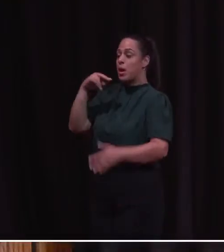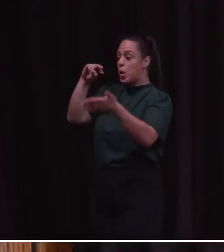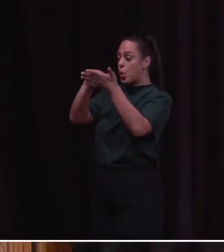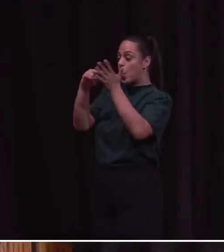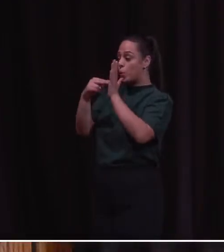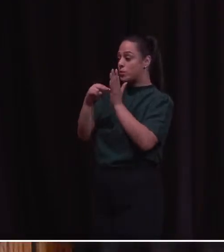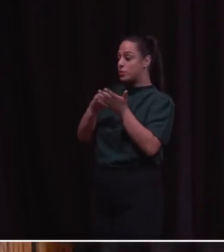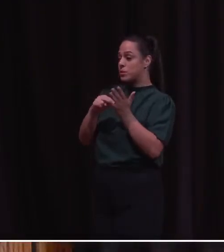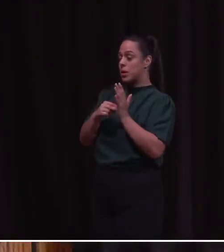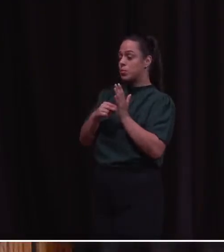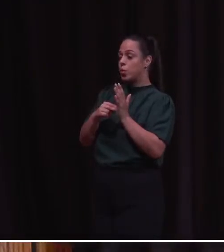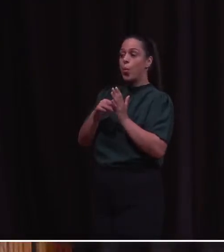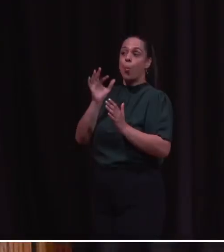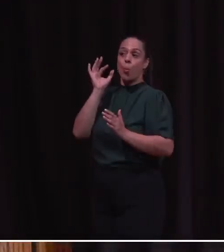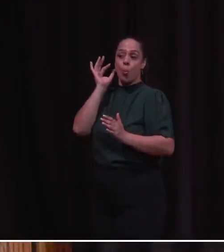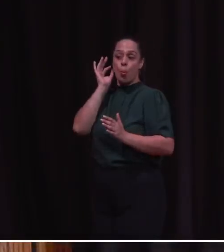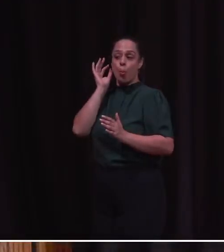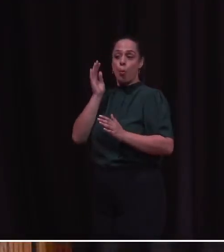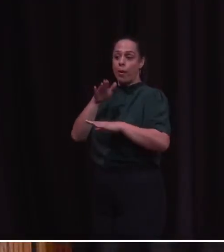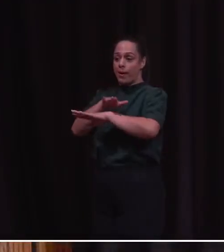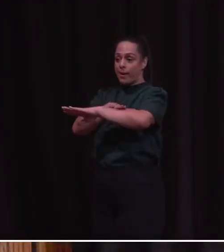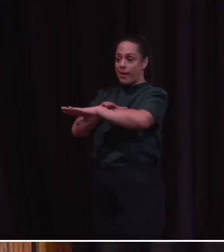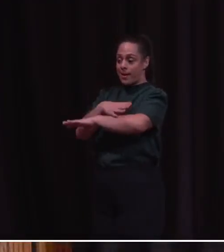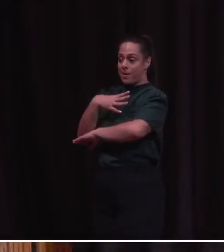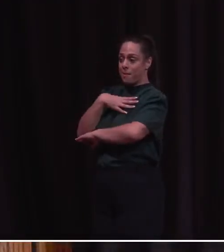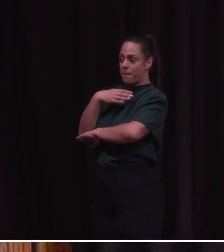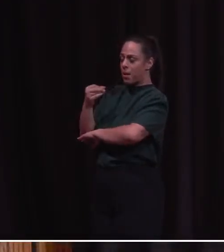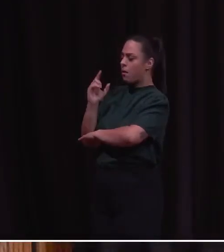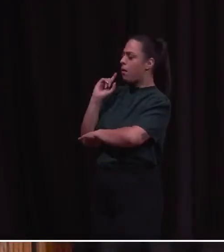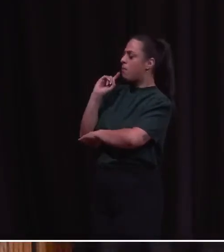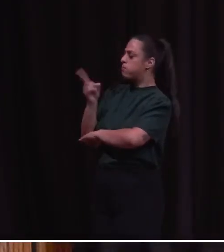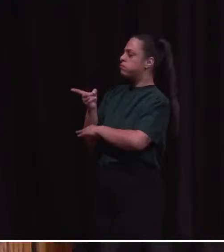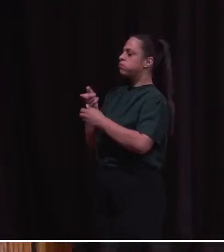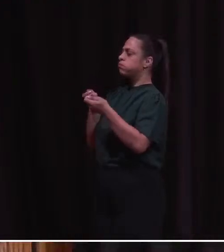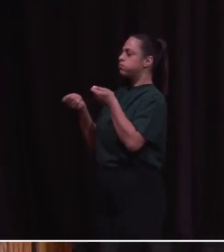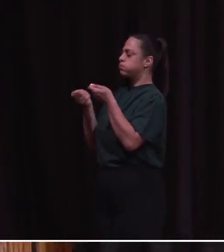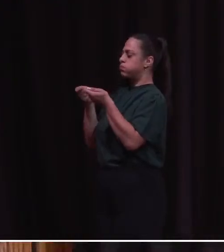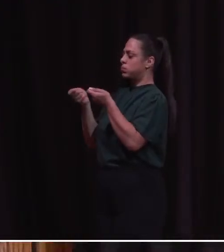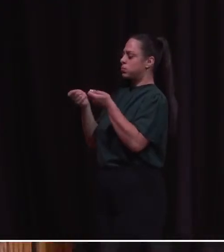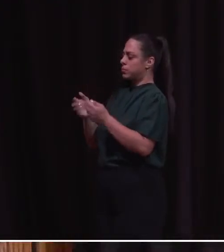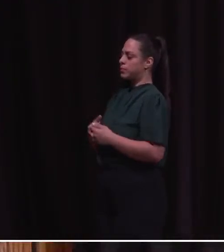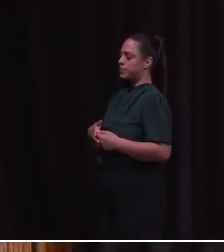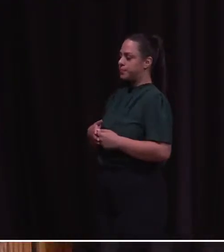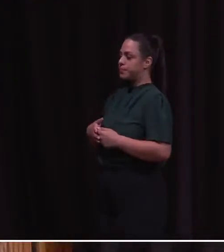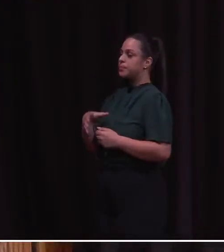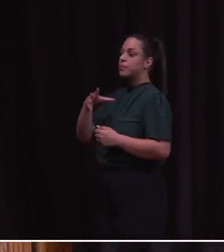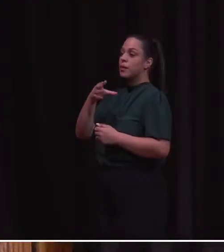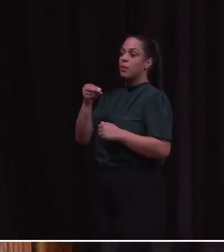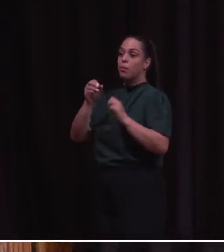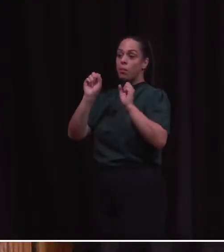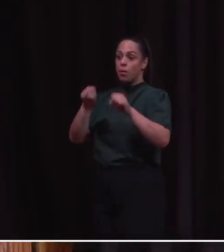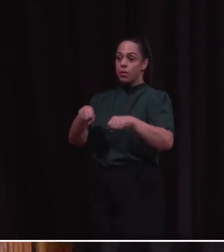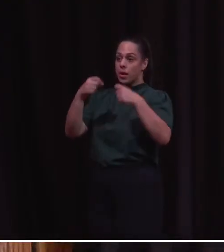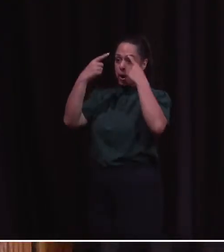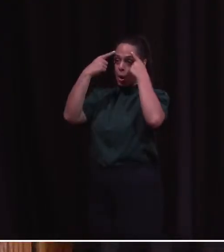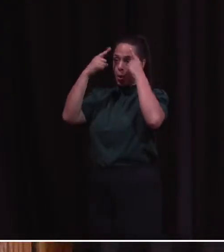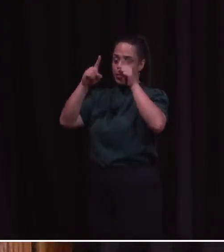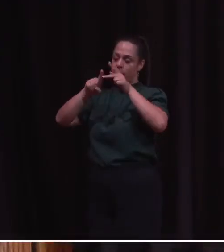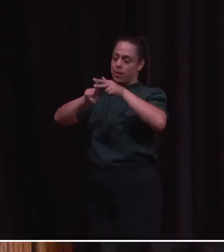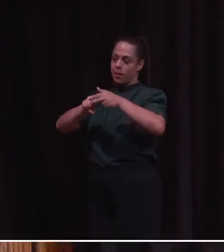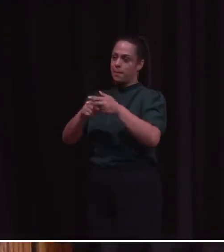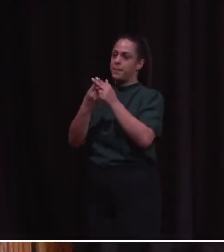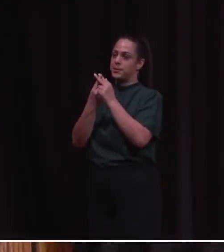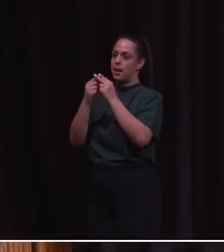in the name of being the standard for the category woman. And they position themselves as